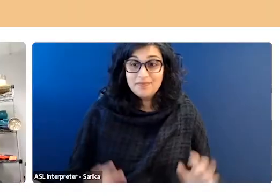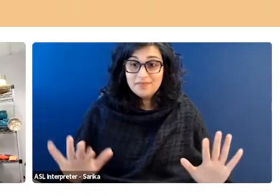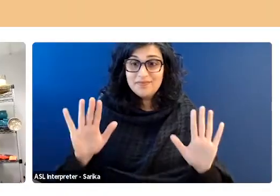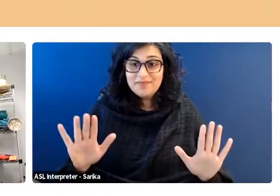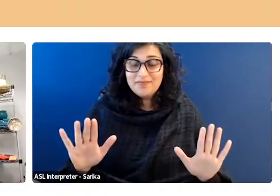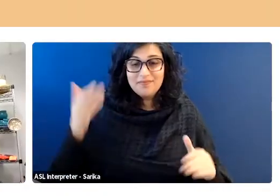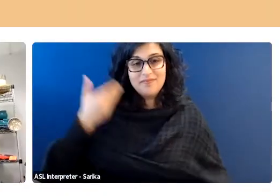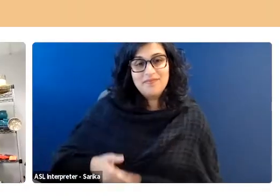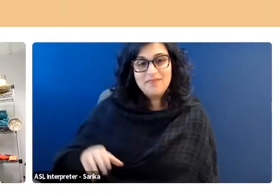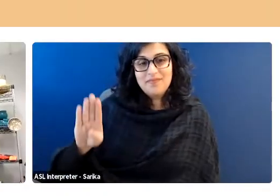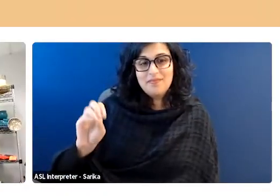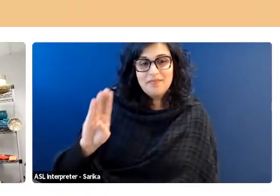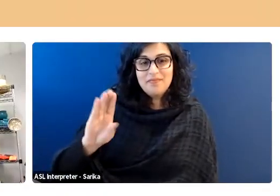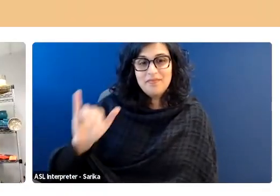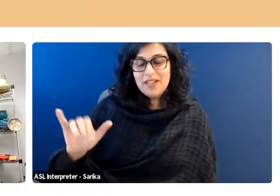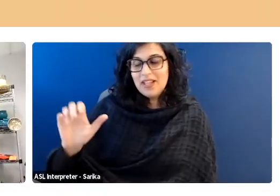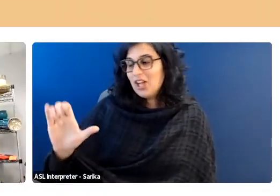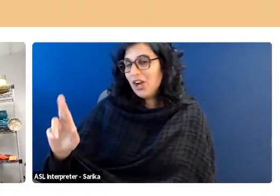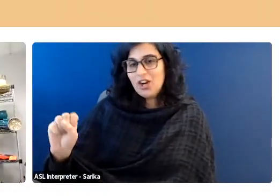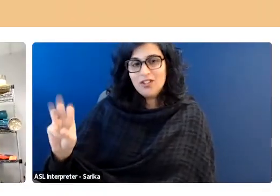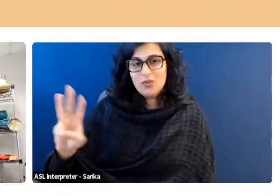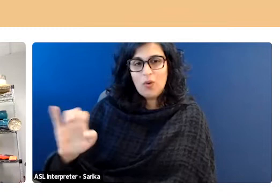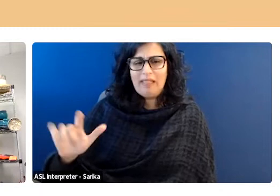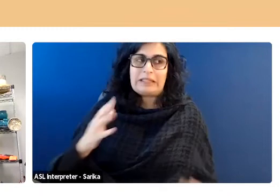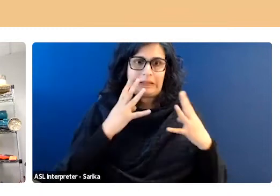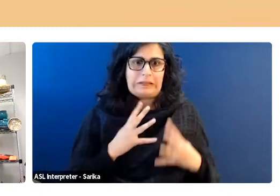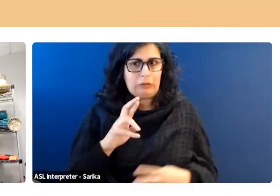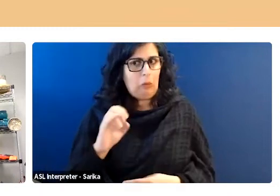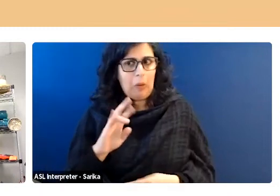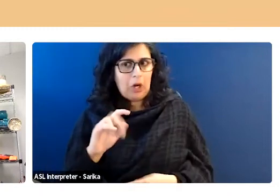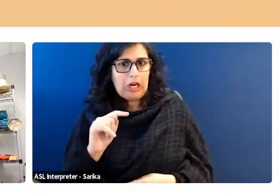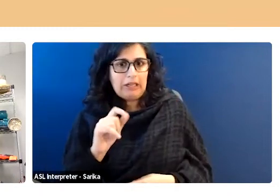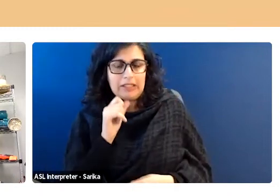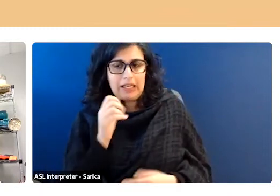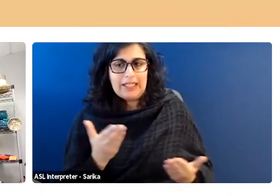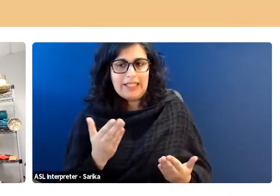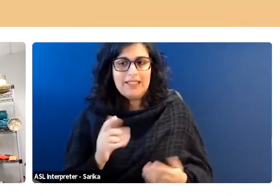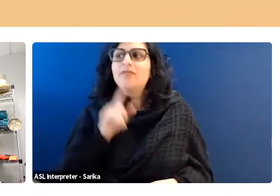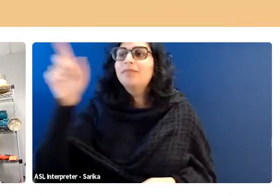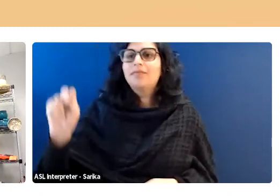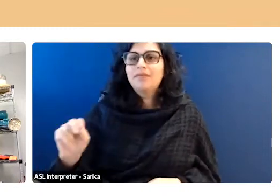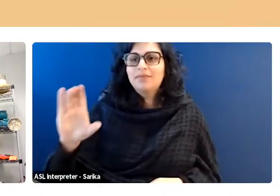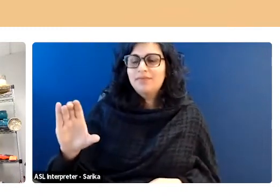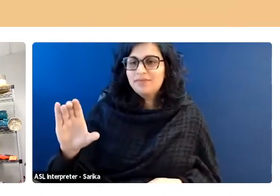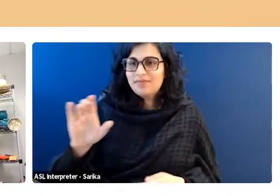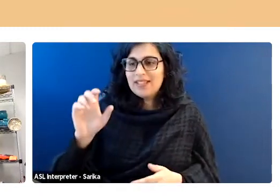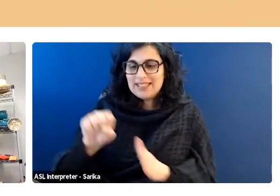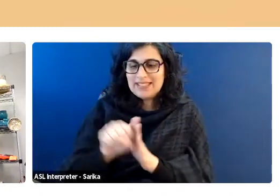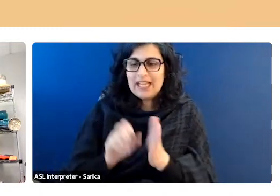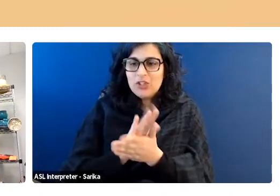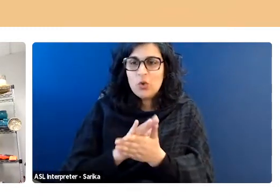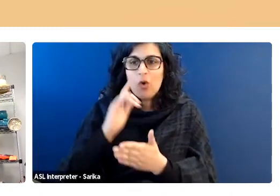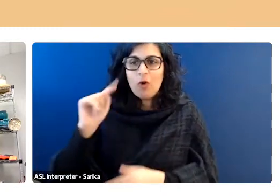Yes, my name is Bobby Carswell, and unfortunately we don't have Robert Seevers here today. He's actually at the North Carolina State School for Textiles, so he's